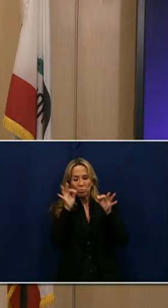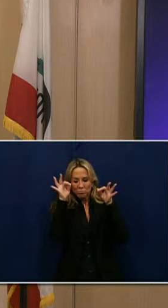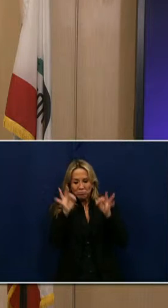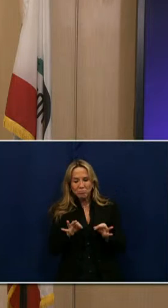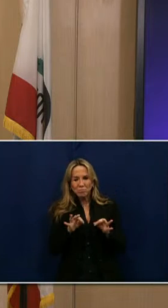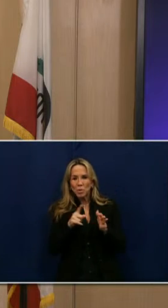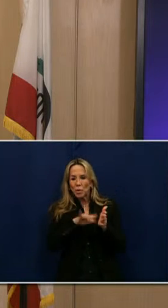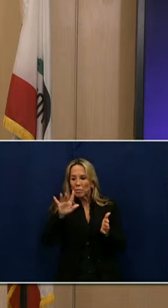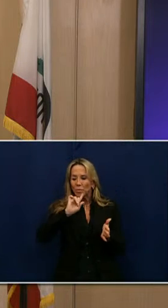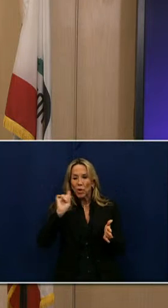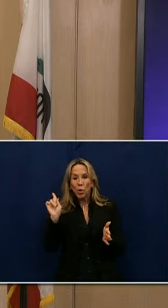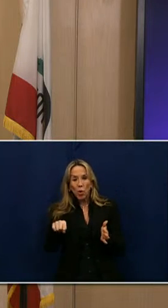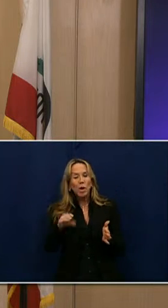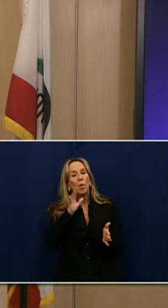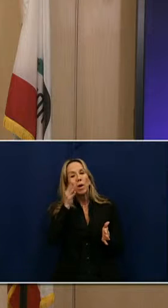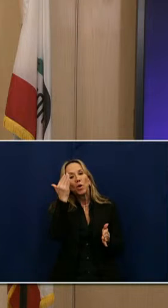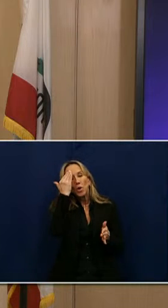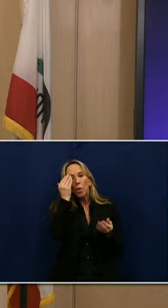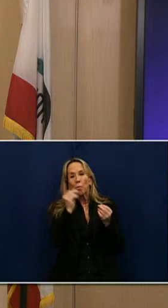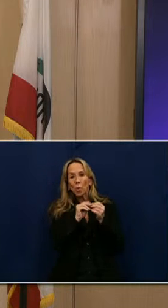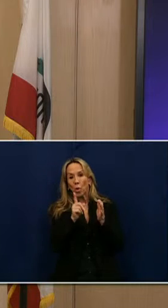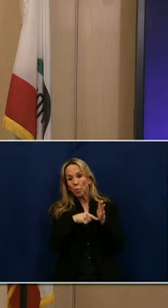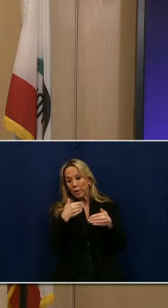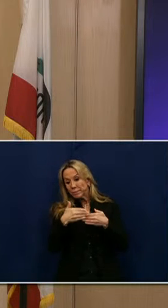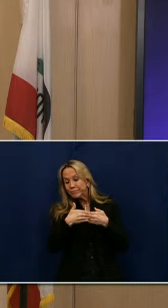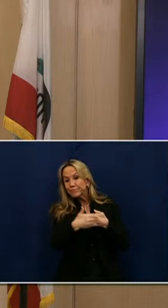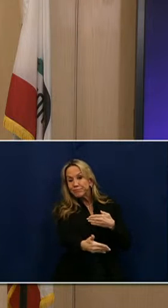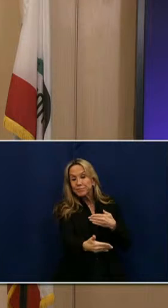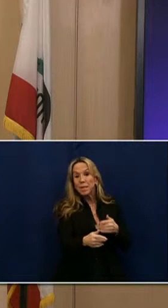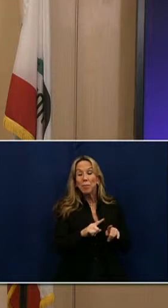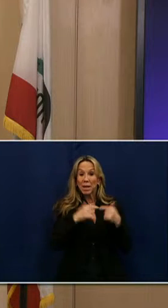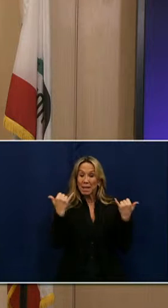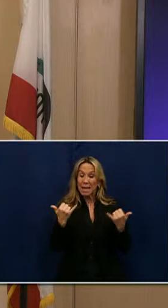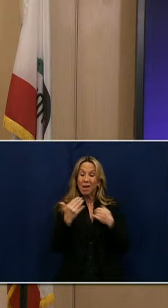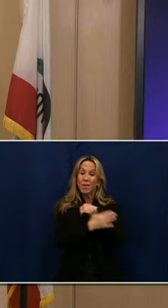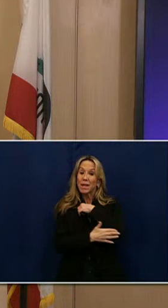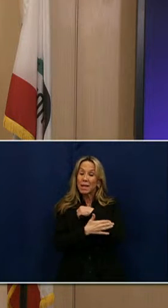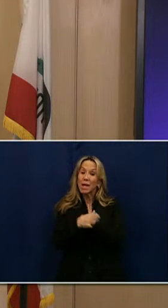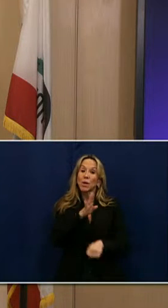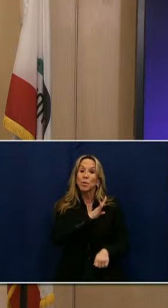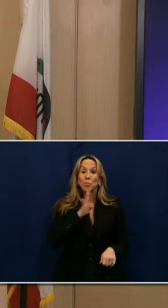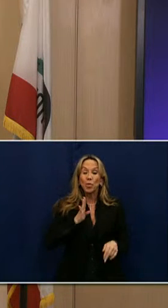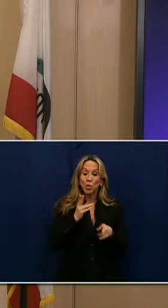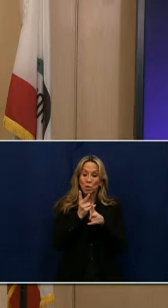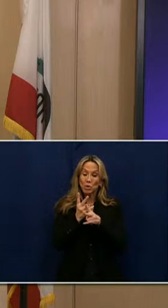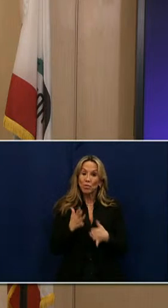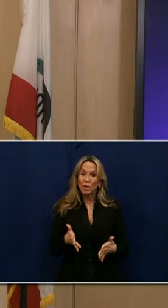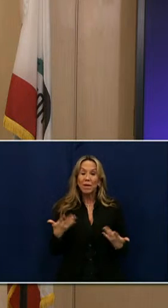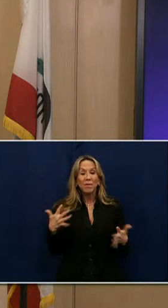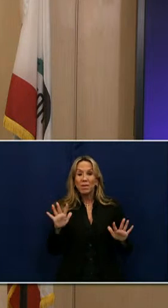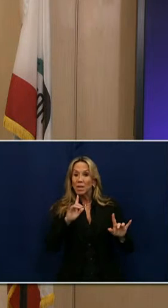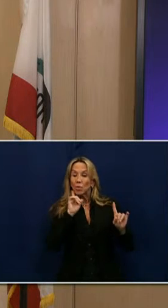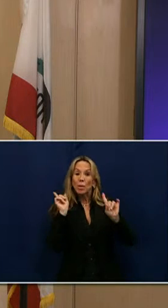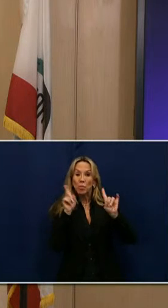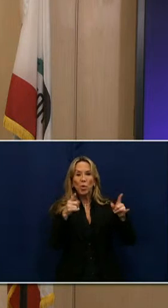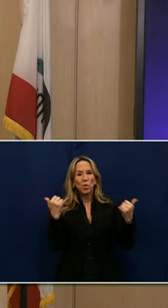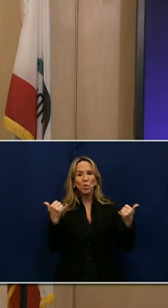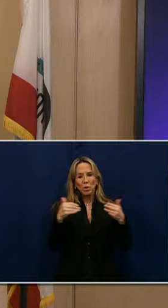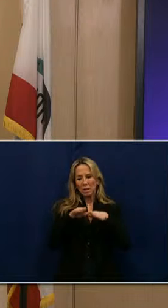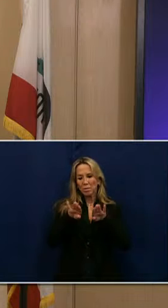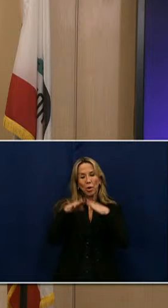and have a greater sense of what that looks like moving forward. The County Board of Supervisors, as was reported out in open session